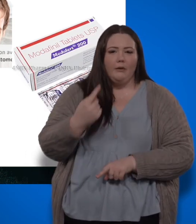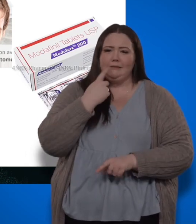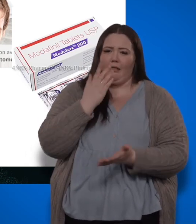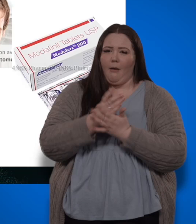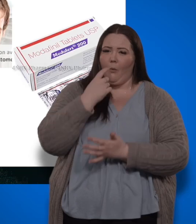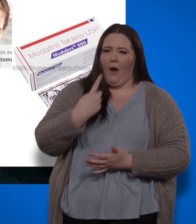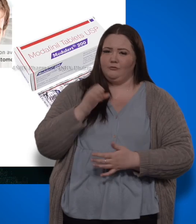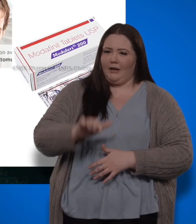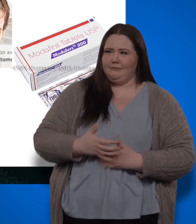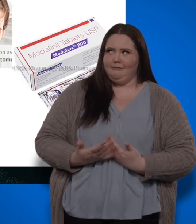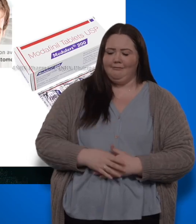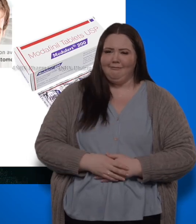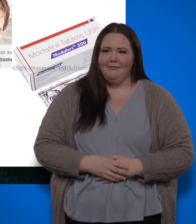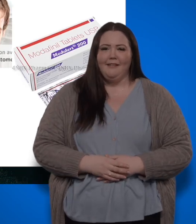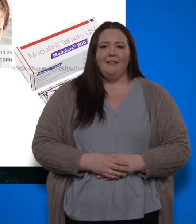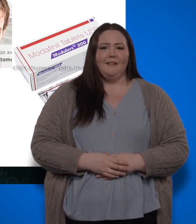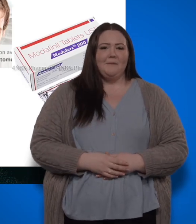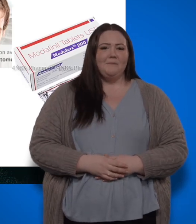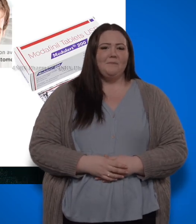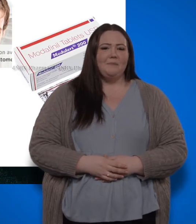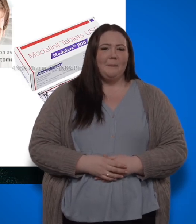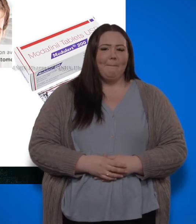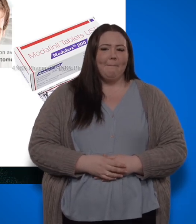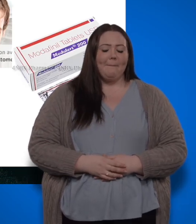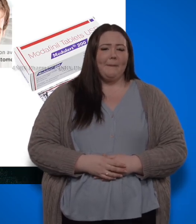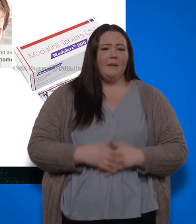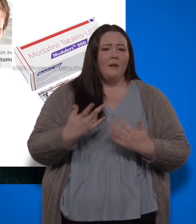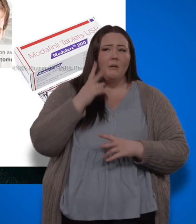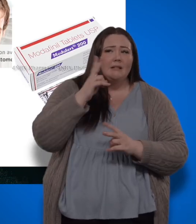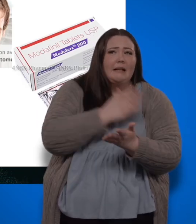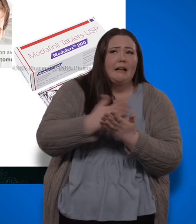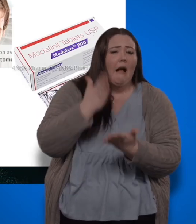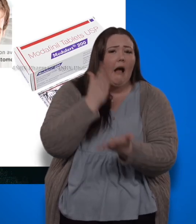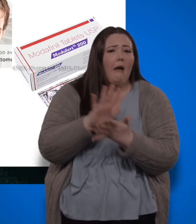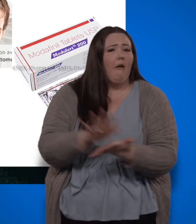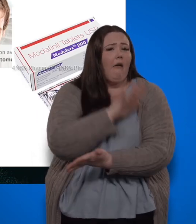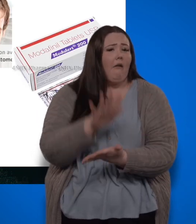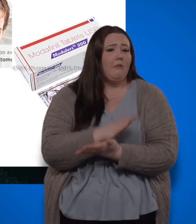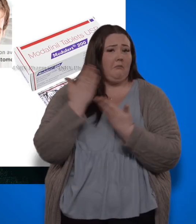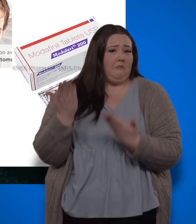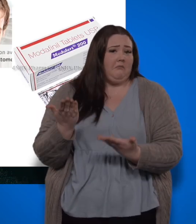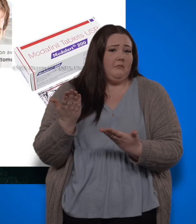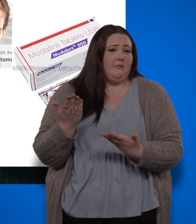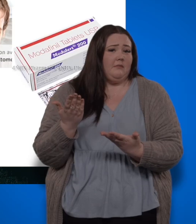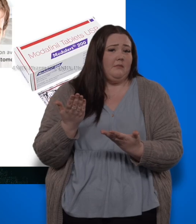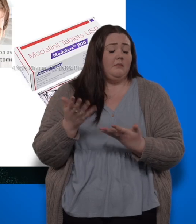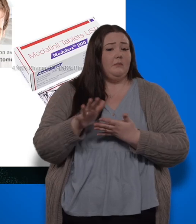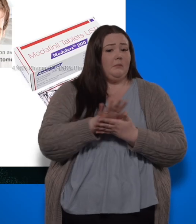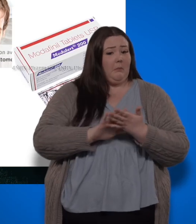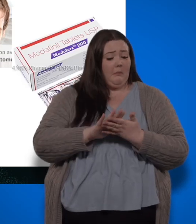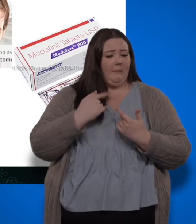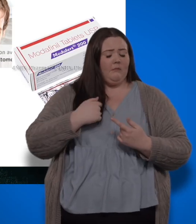and you're clearly very happy. So this idea of using